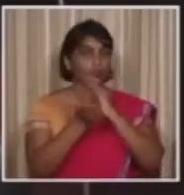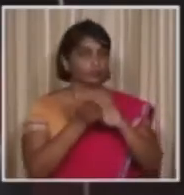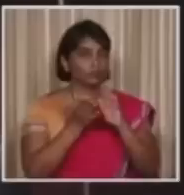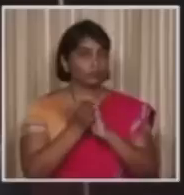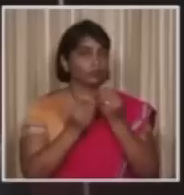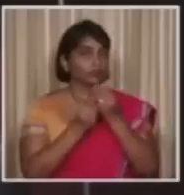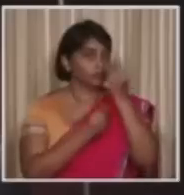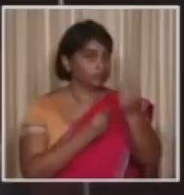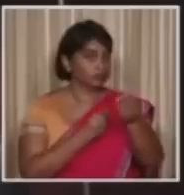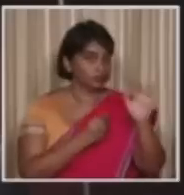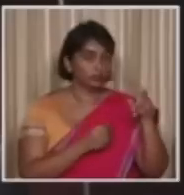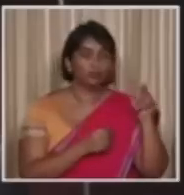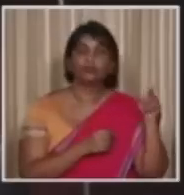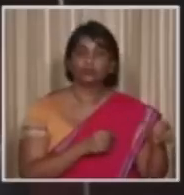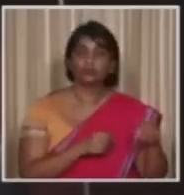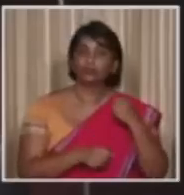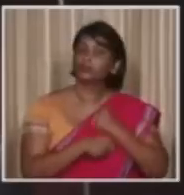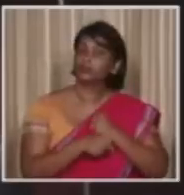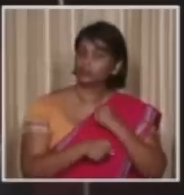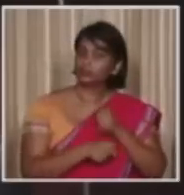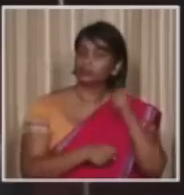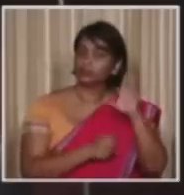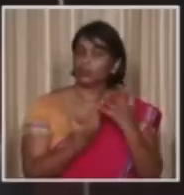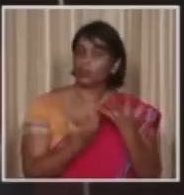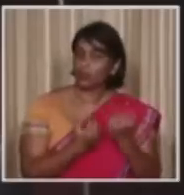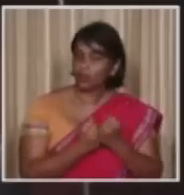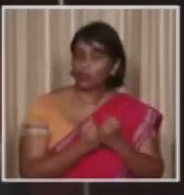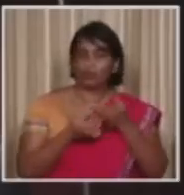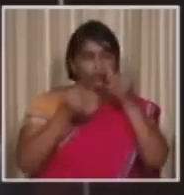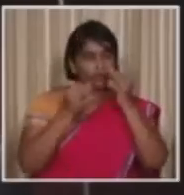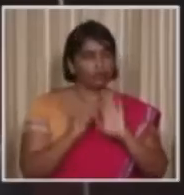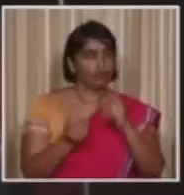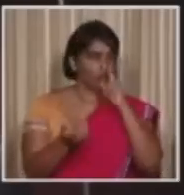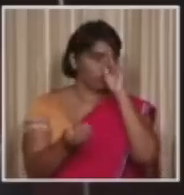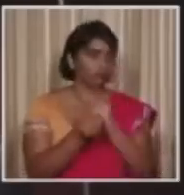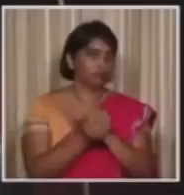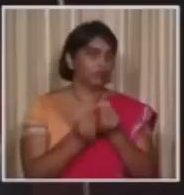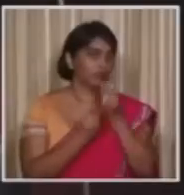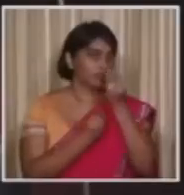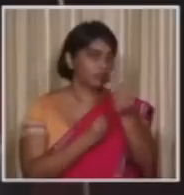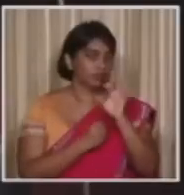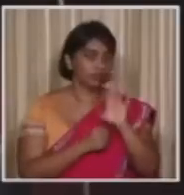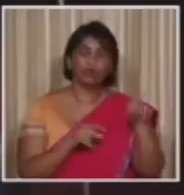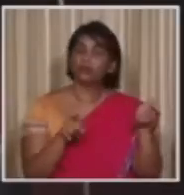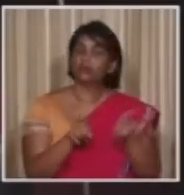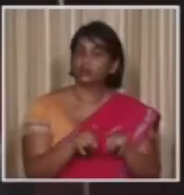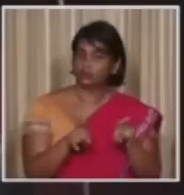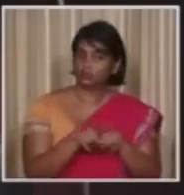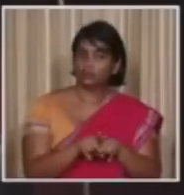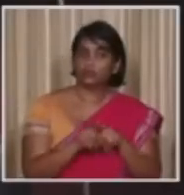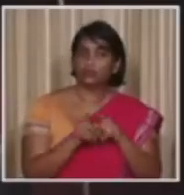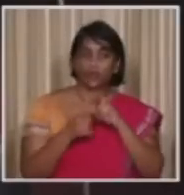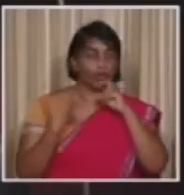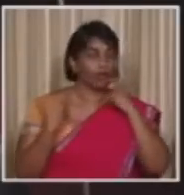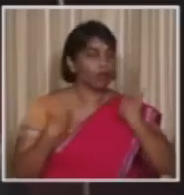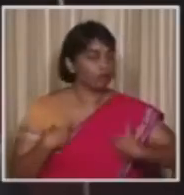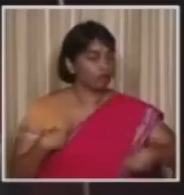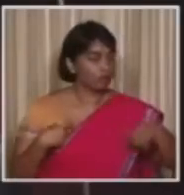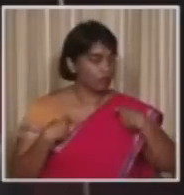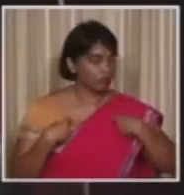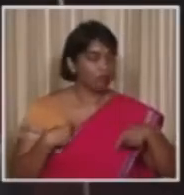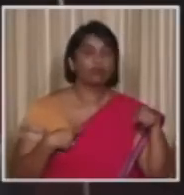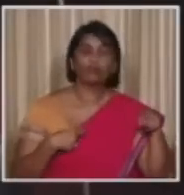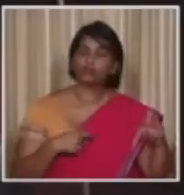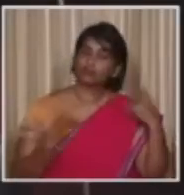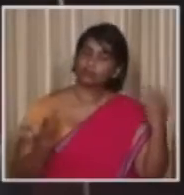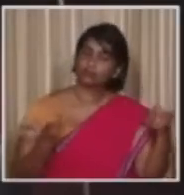And finally, I would like to read from that document. It says, lawyers shall not be identified with their clients or their clients' causes